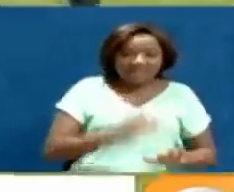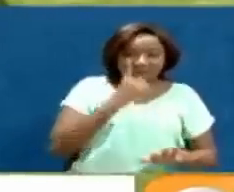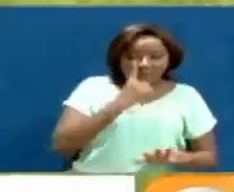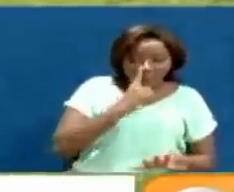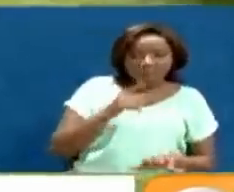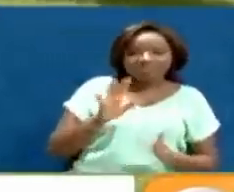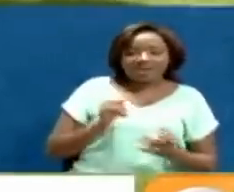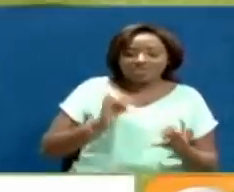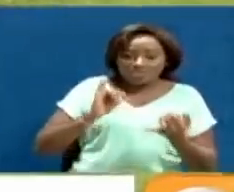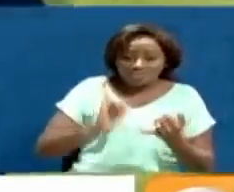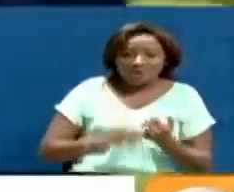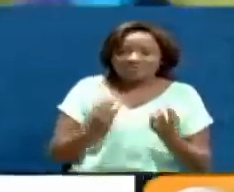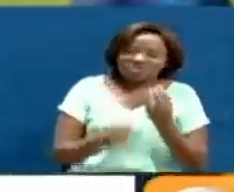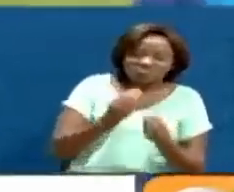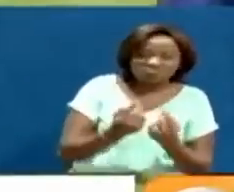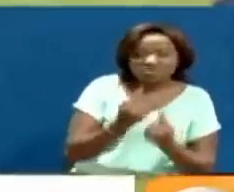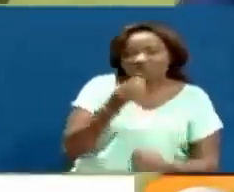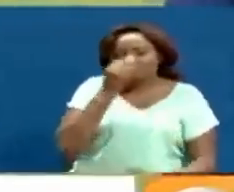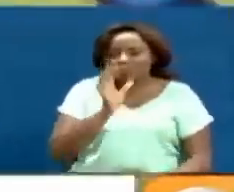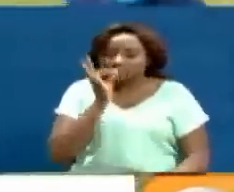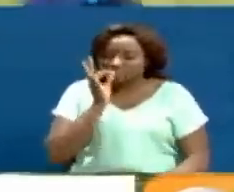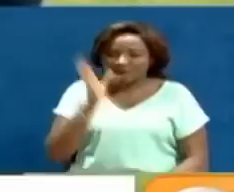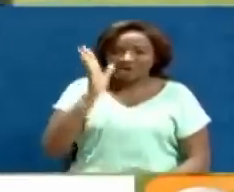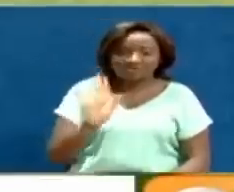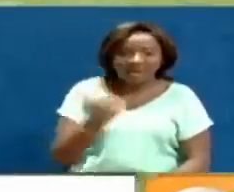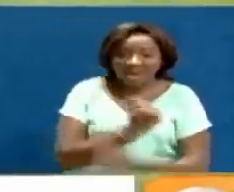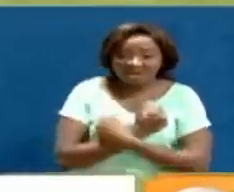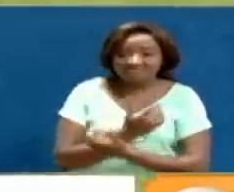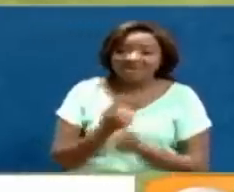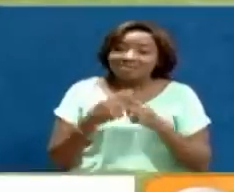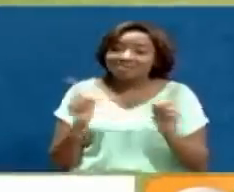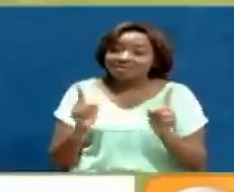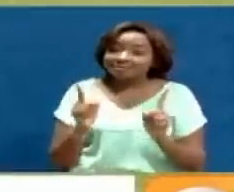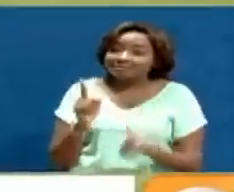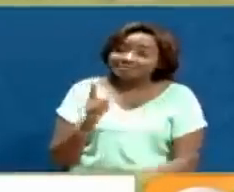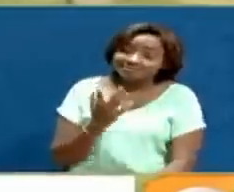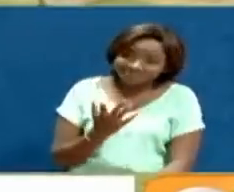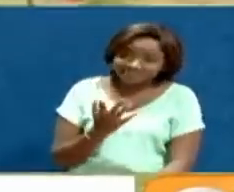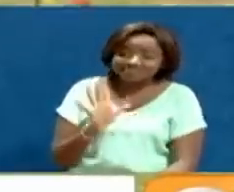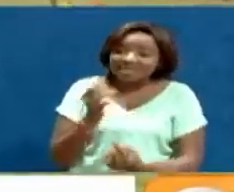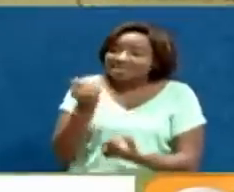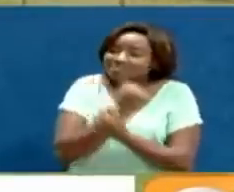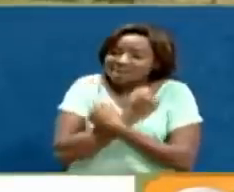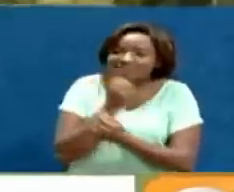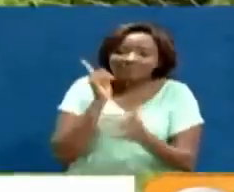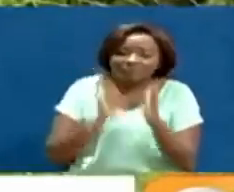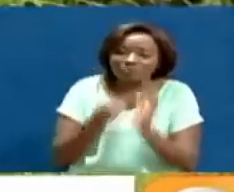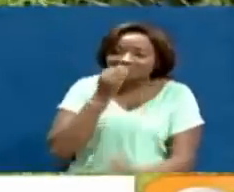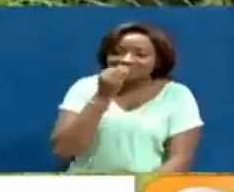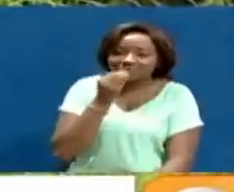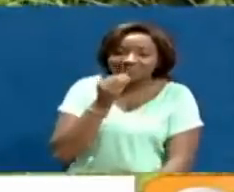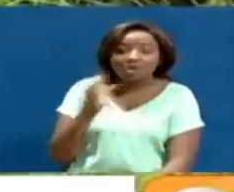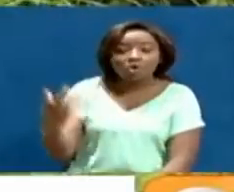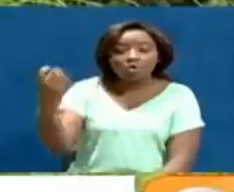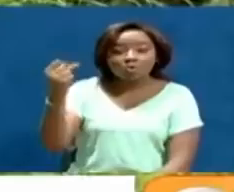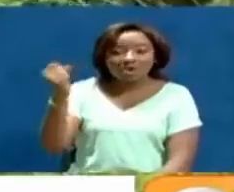wife will prioritize his favorite dishes in the short period he's available. What is that special meal for the champion?